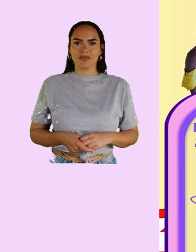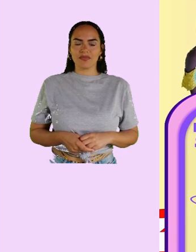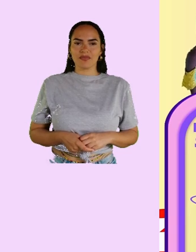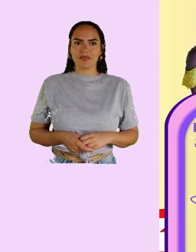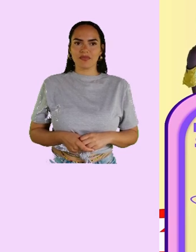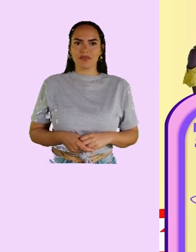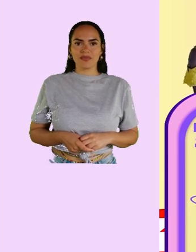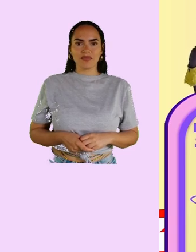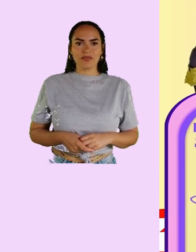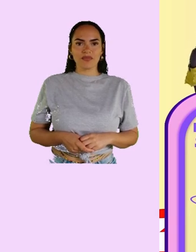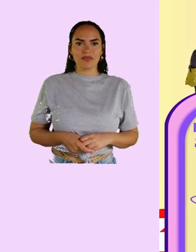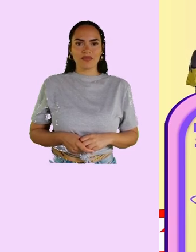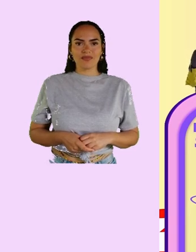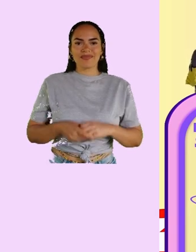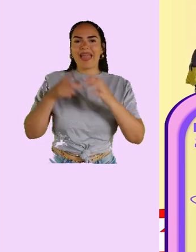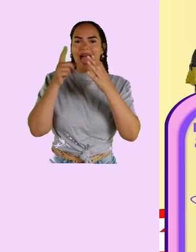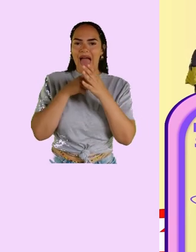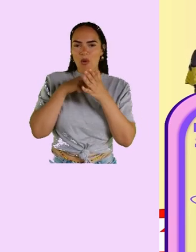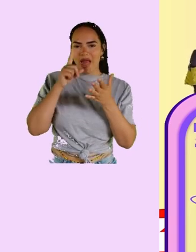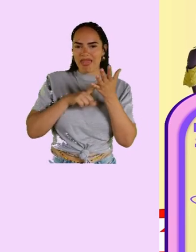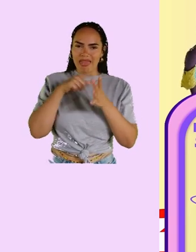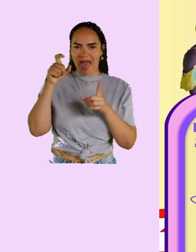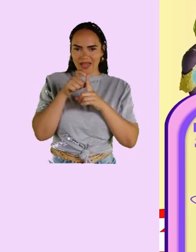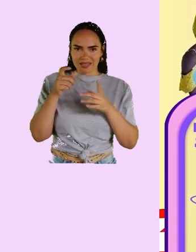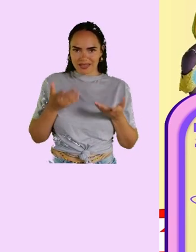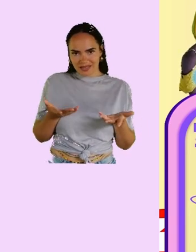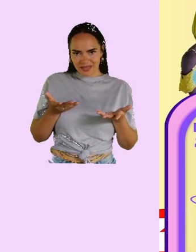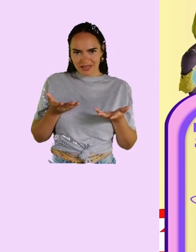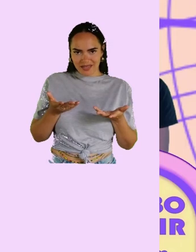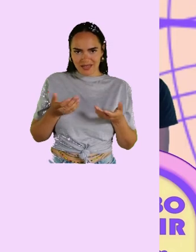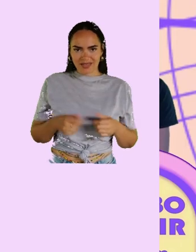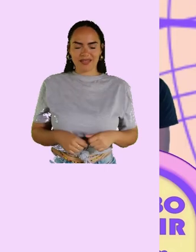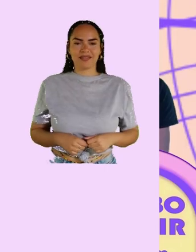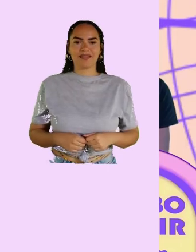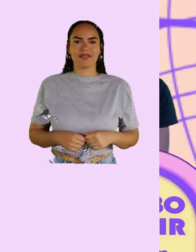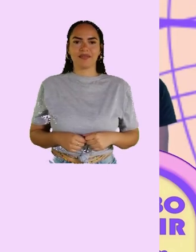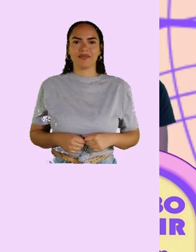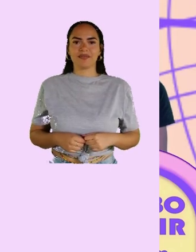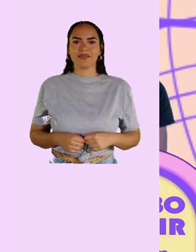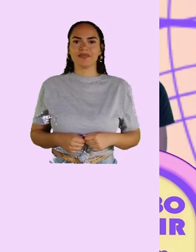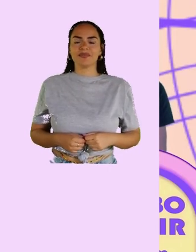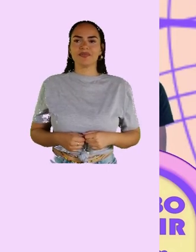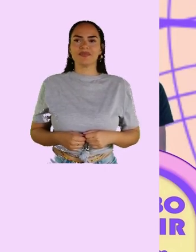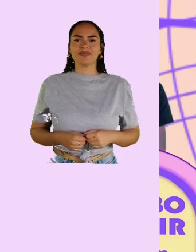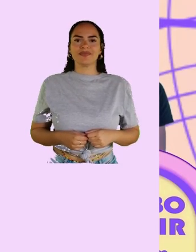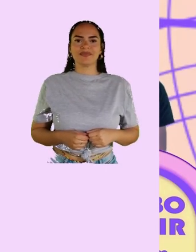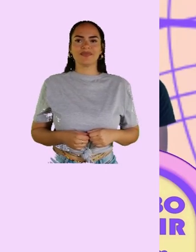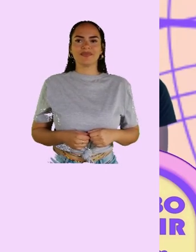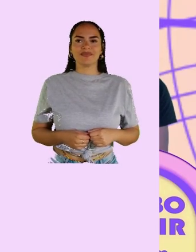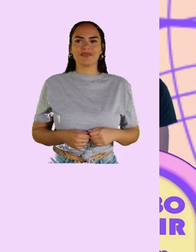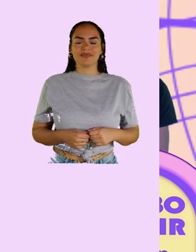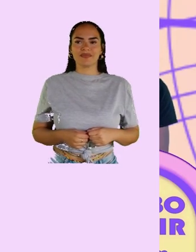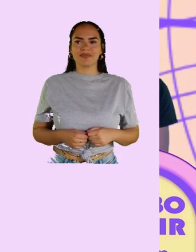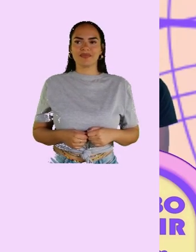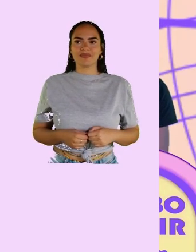Hot girl Samiir? Aqualad from Young Justice. Absolute hunk. You are correct. That is 1 more